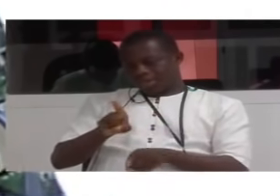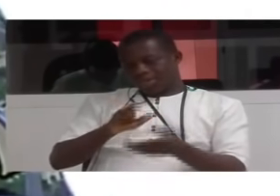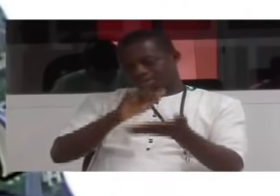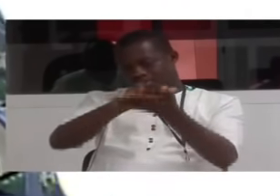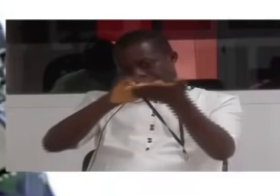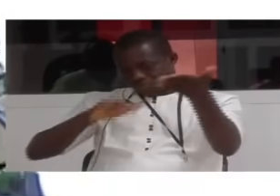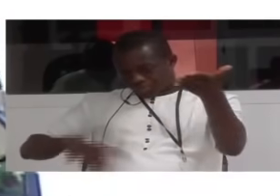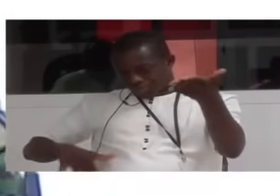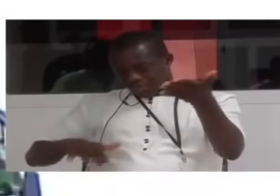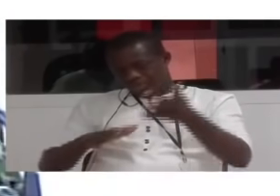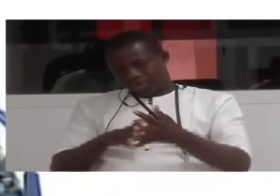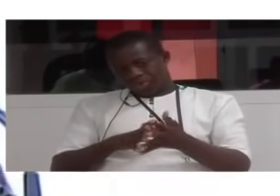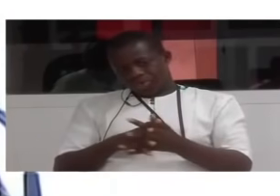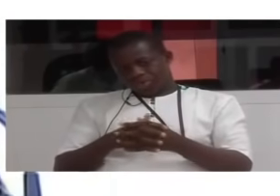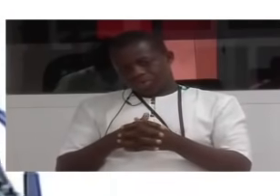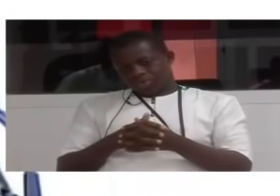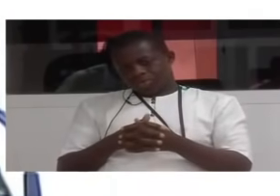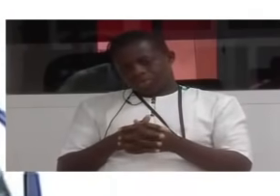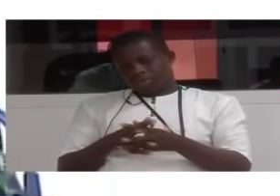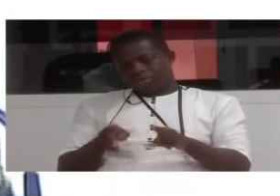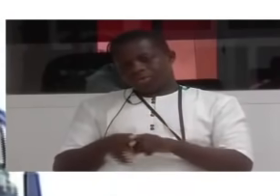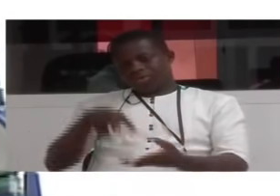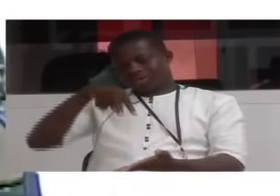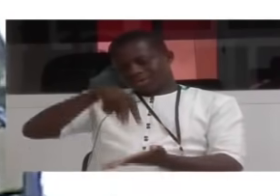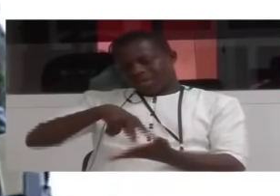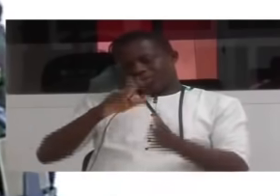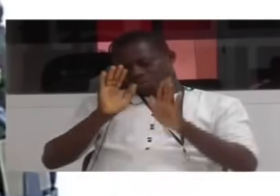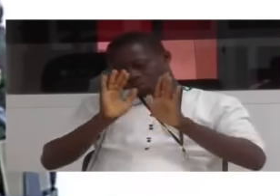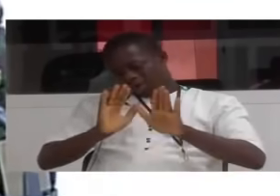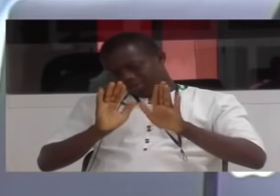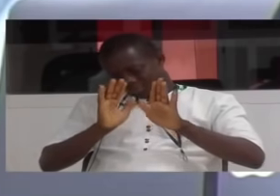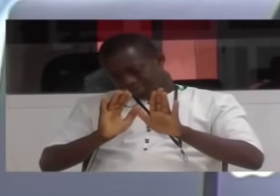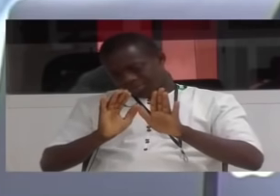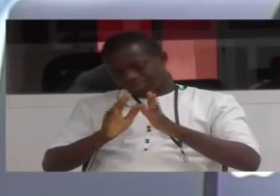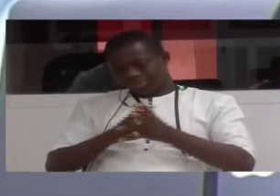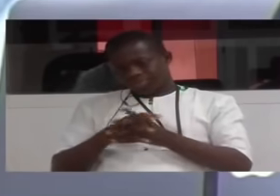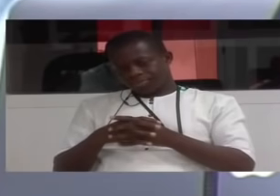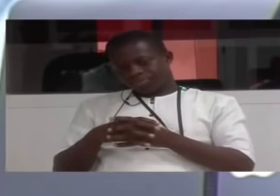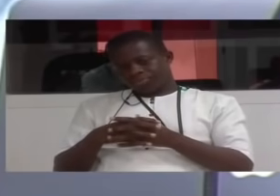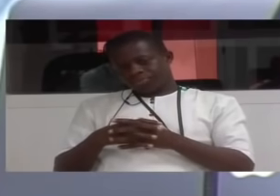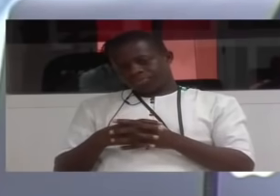were the ones that we are detached from. Ñu taxaw fofu xaar. And so we stood there and waited.